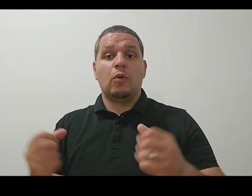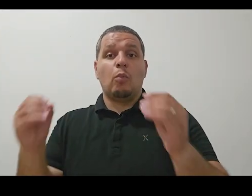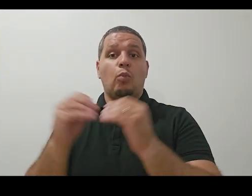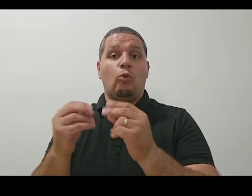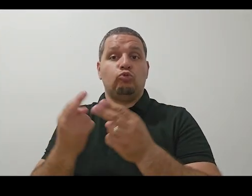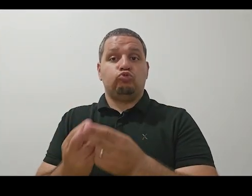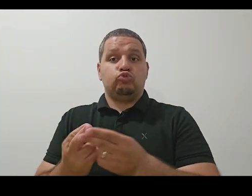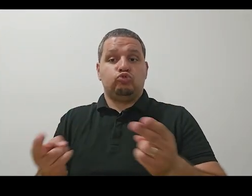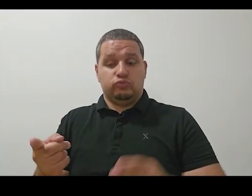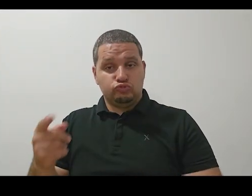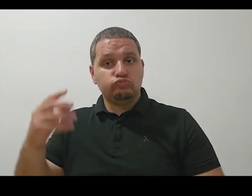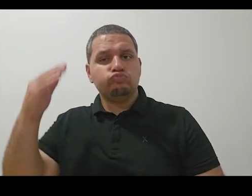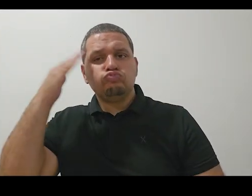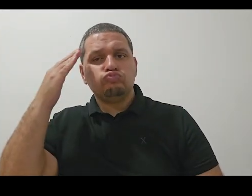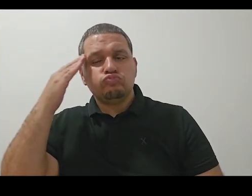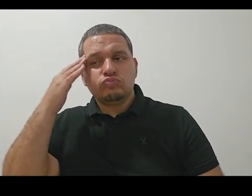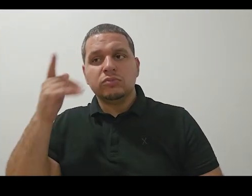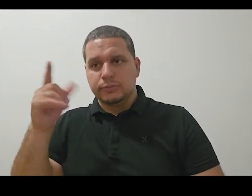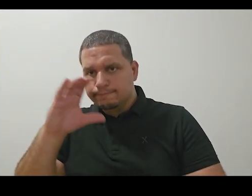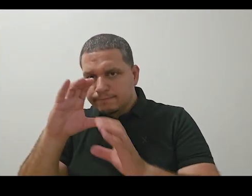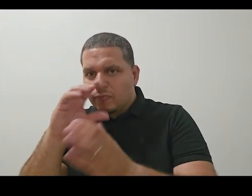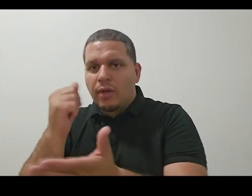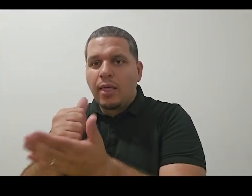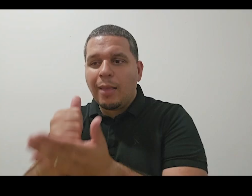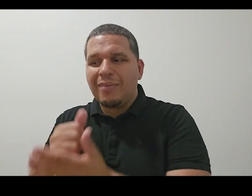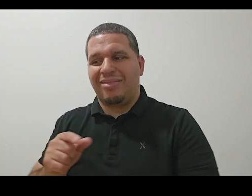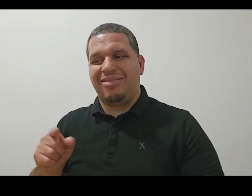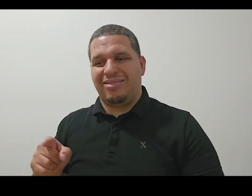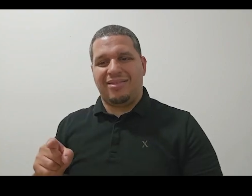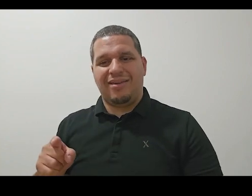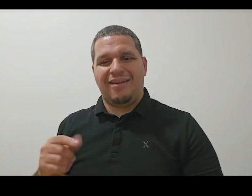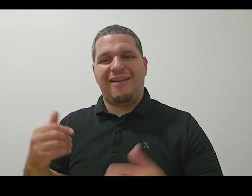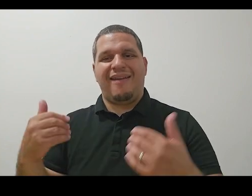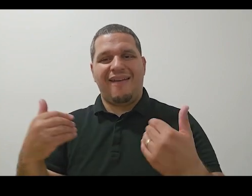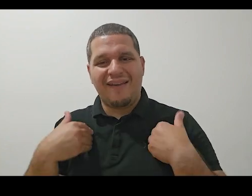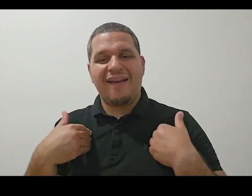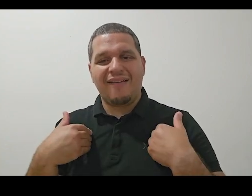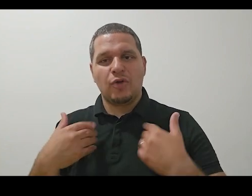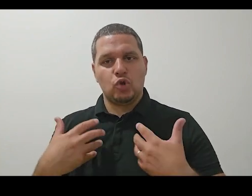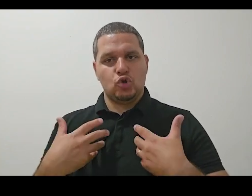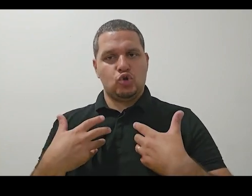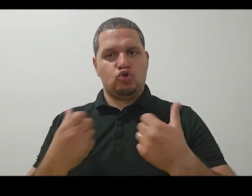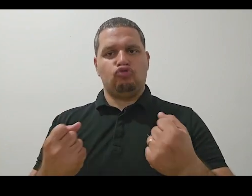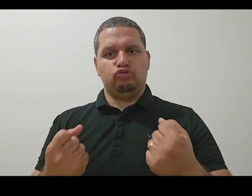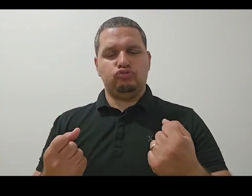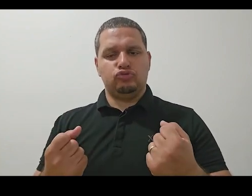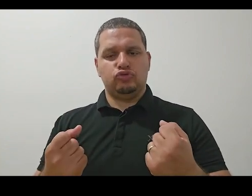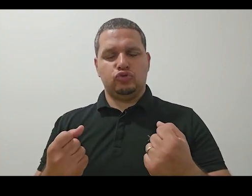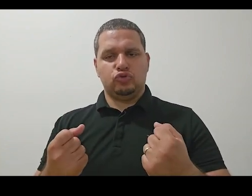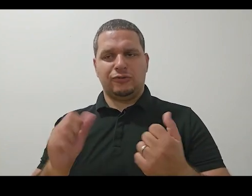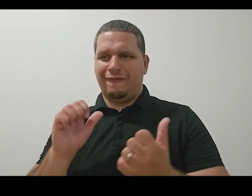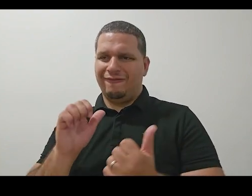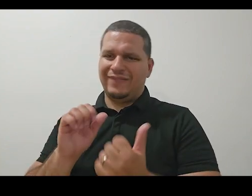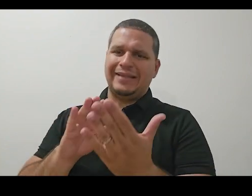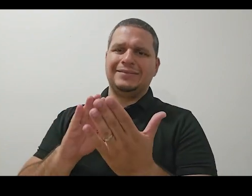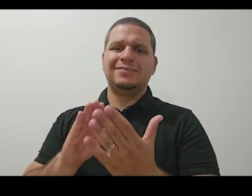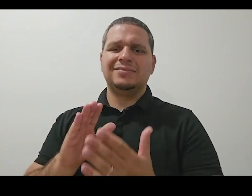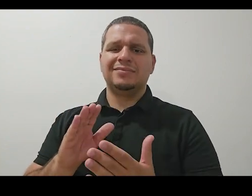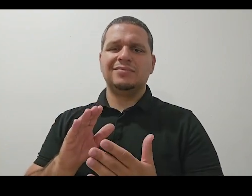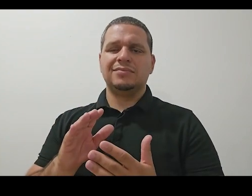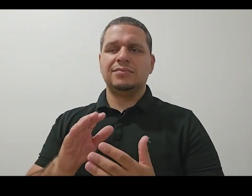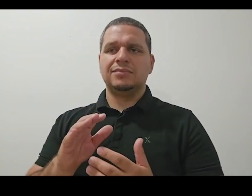more resources. They are aware, and then they are seeking help, and they're actually having the courage to face